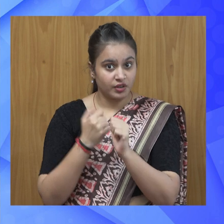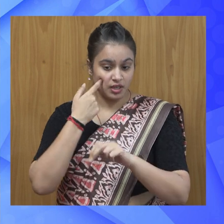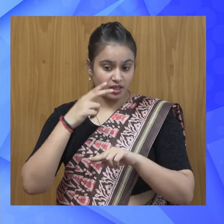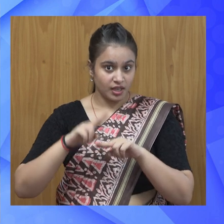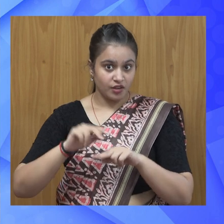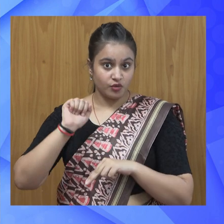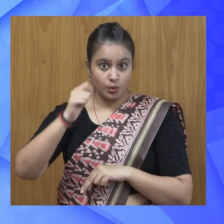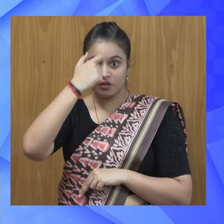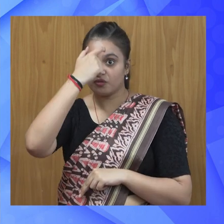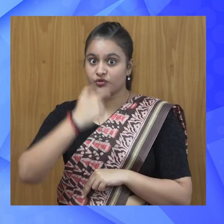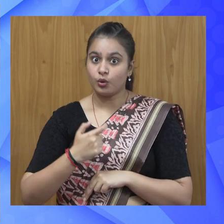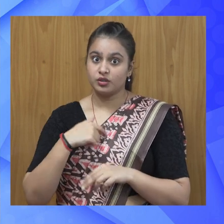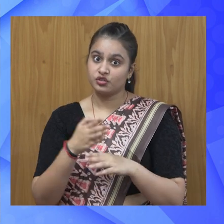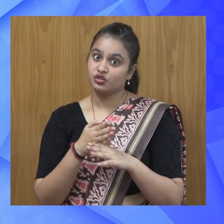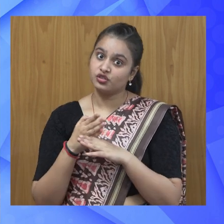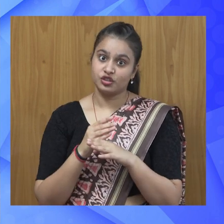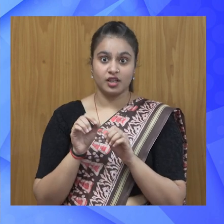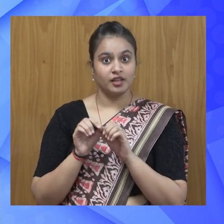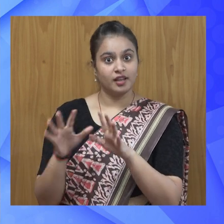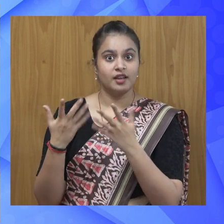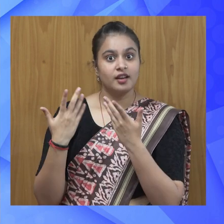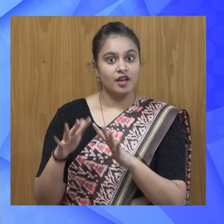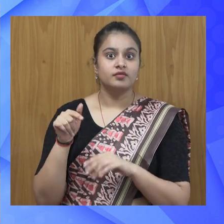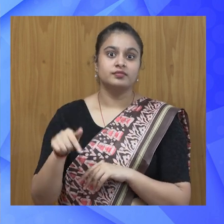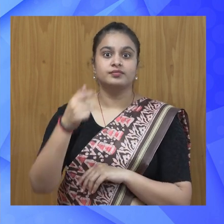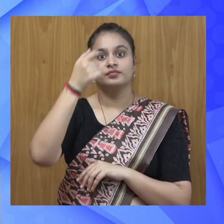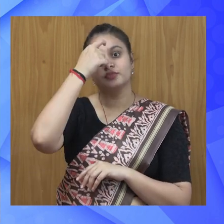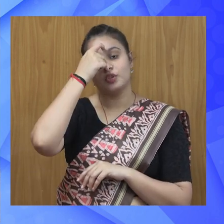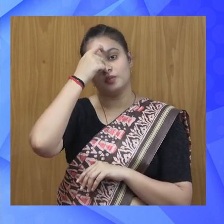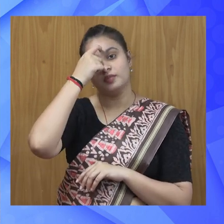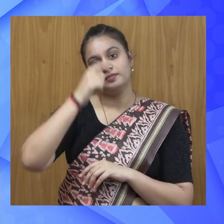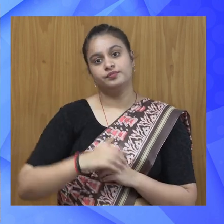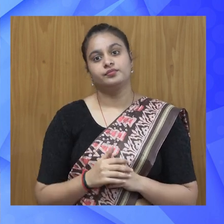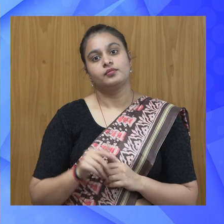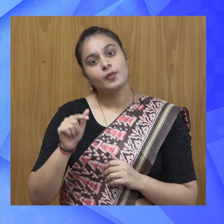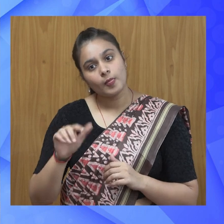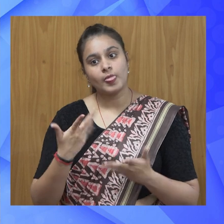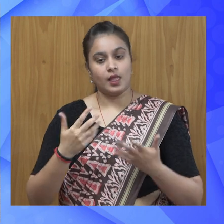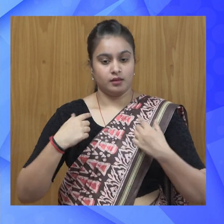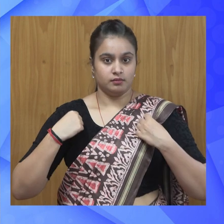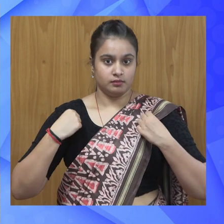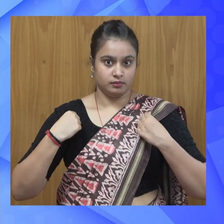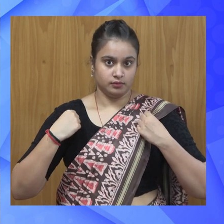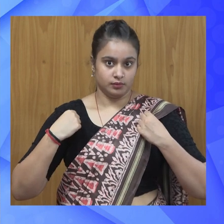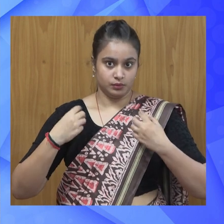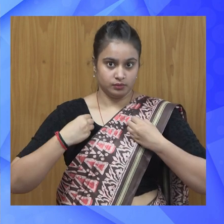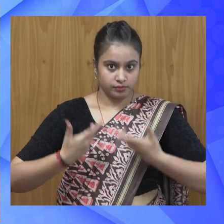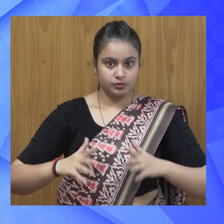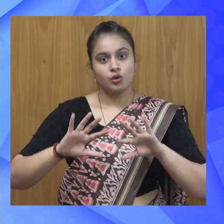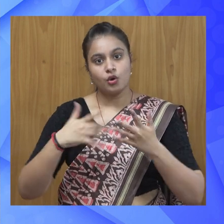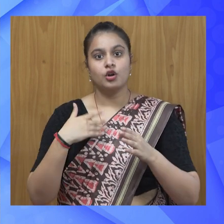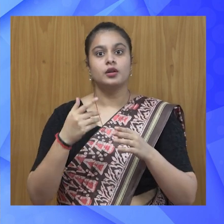personal private information. Right? So they can ask you to, okay, you can remove your clothes and give us share the